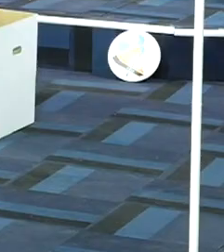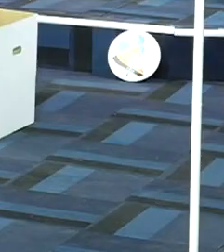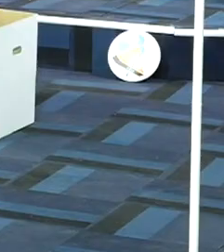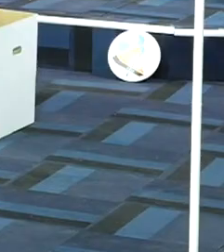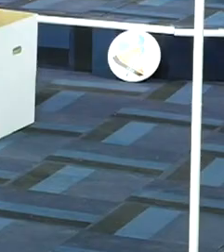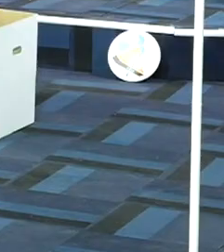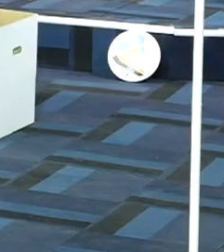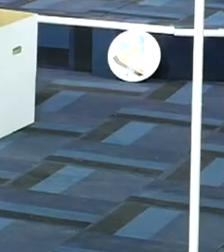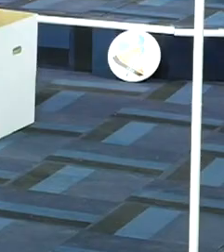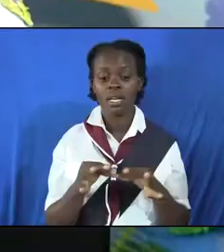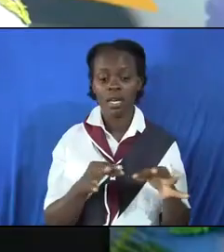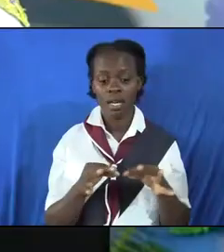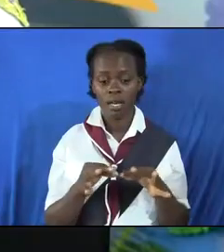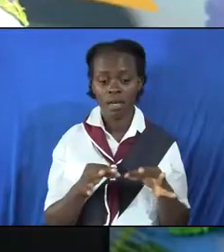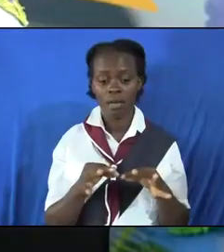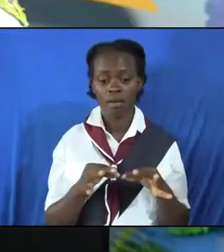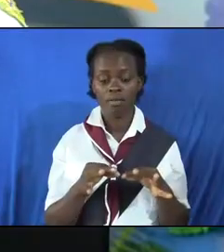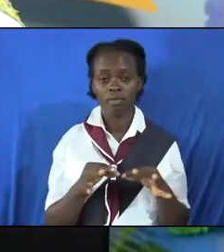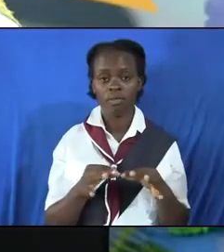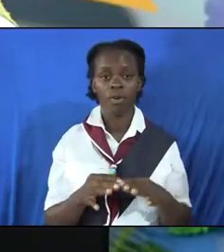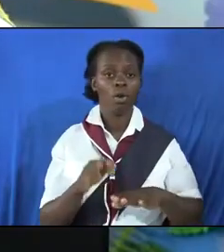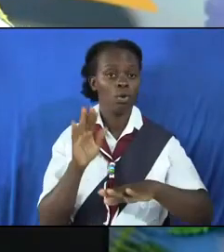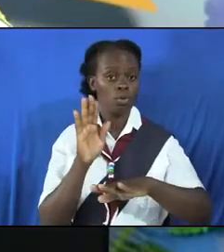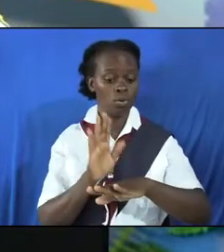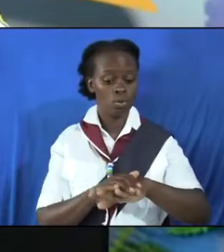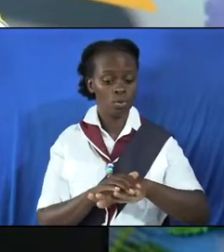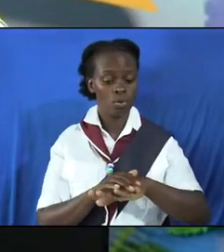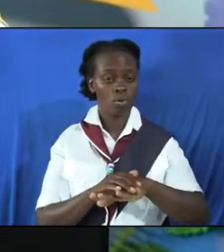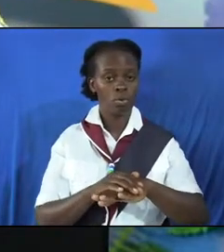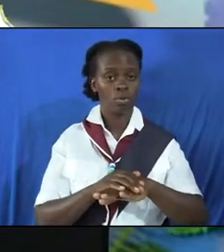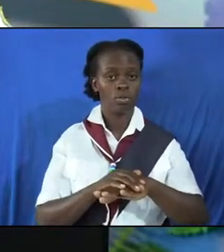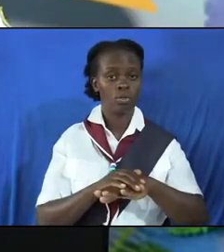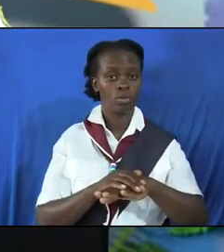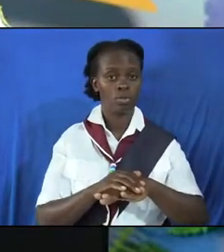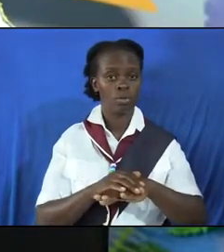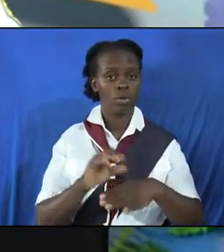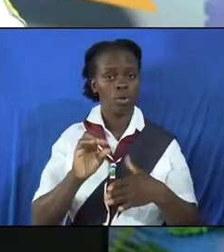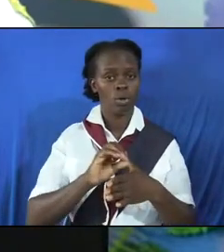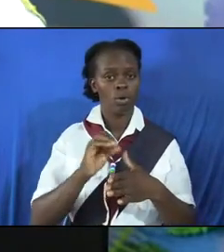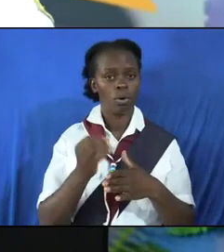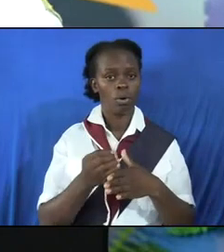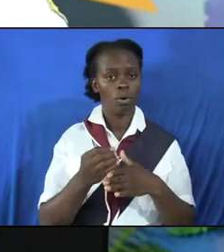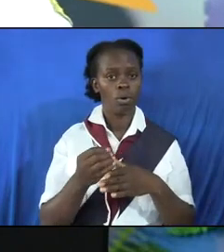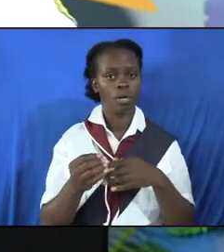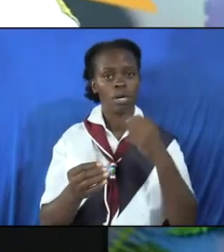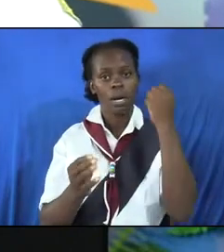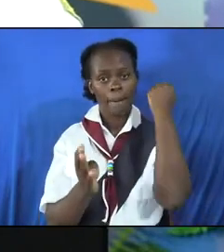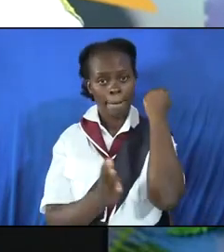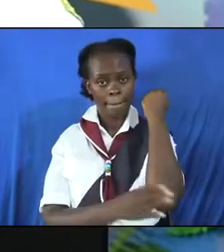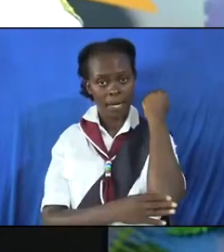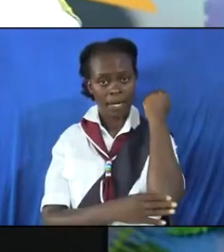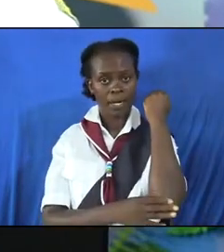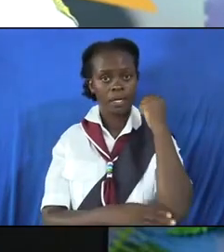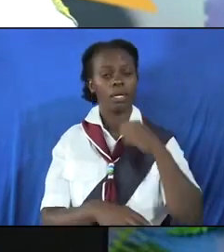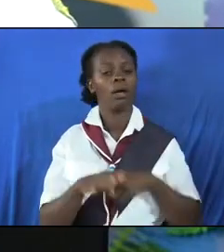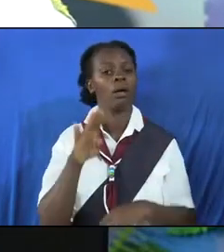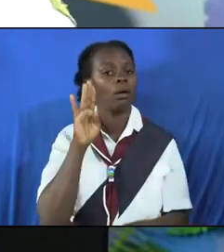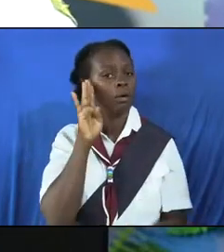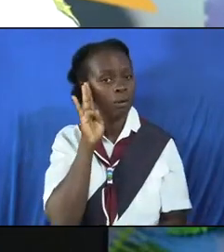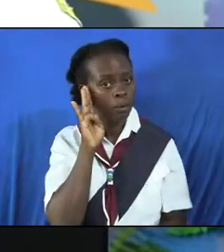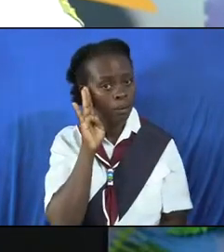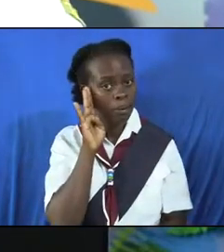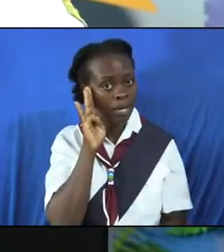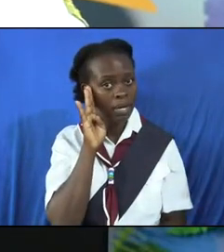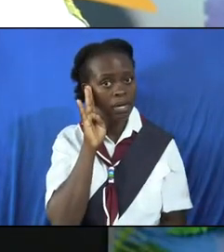If it's good, unless it says, don't, I should not dare touch it. Wow. Please don't. It